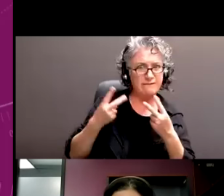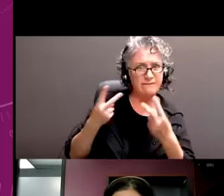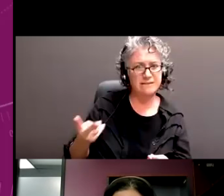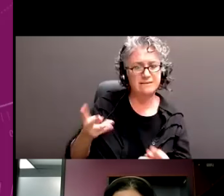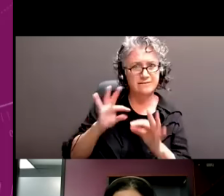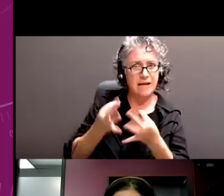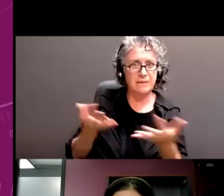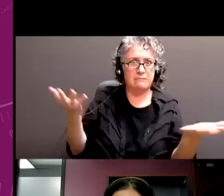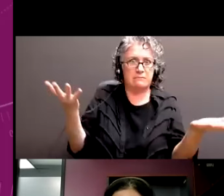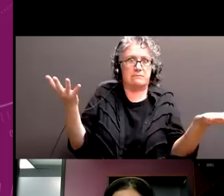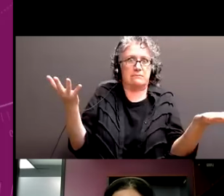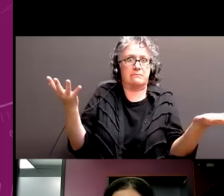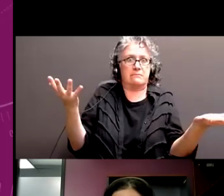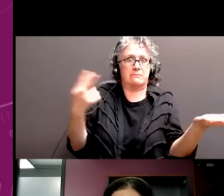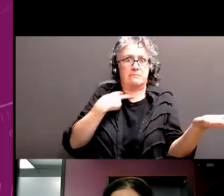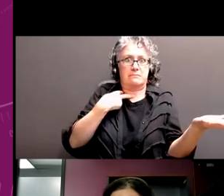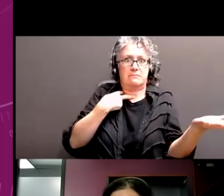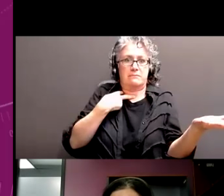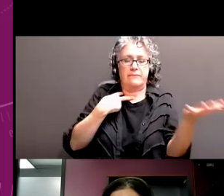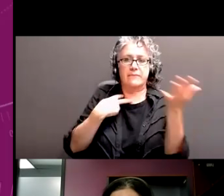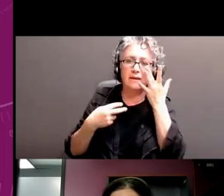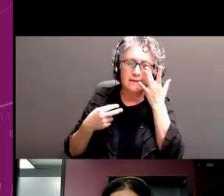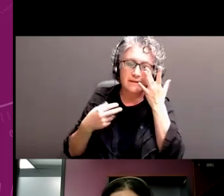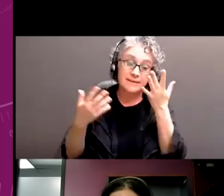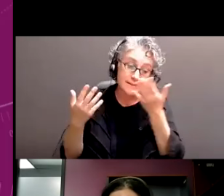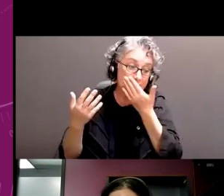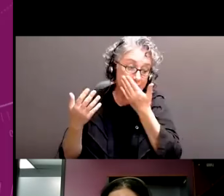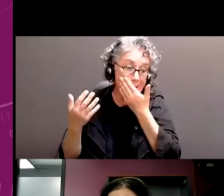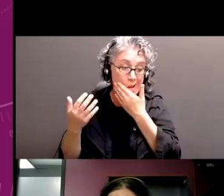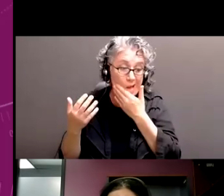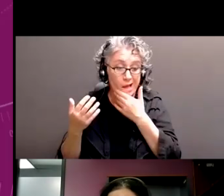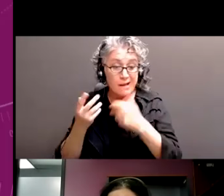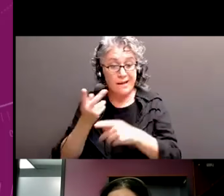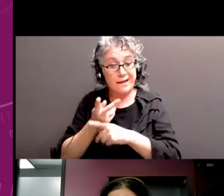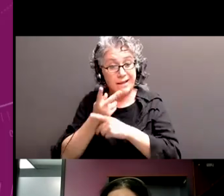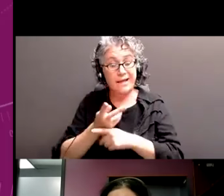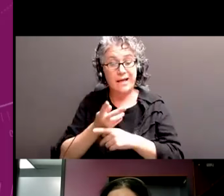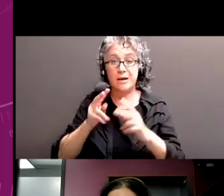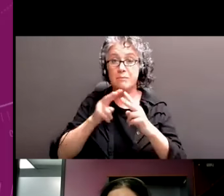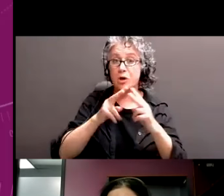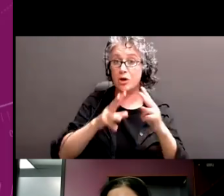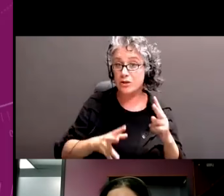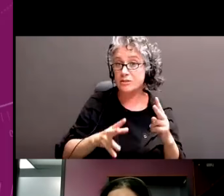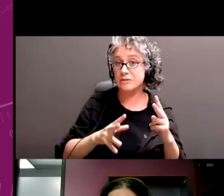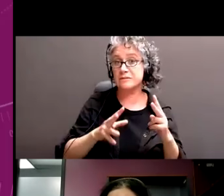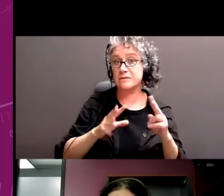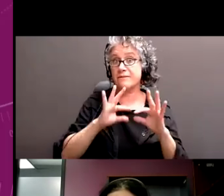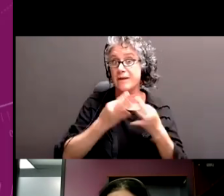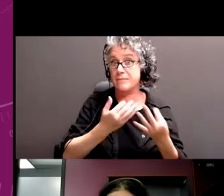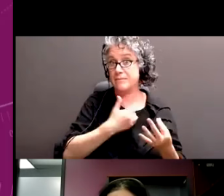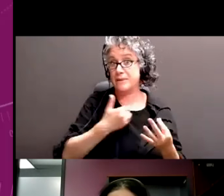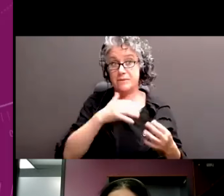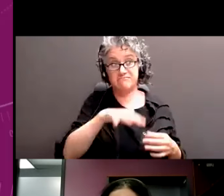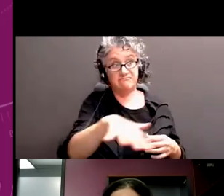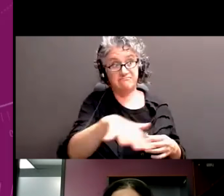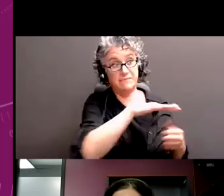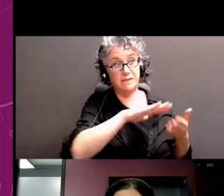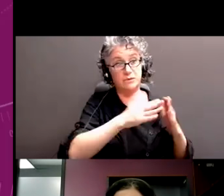family members. And so for the care partners and family members that are still in the community caring for